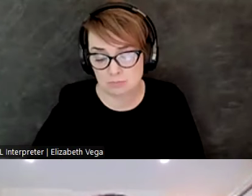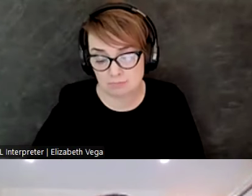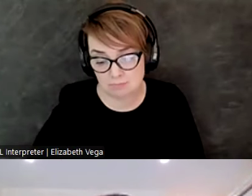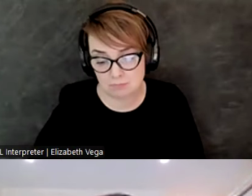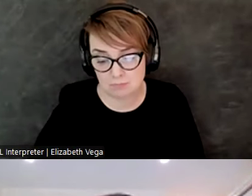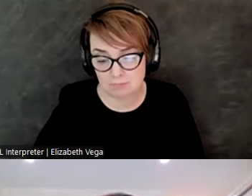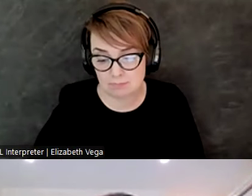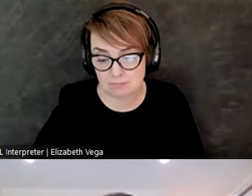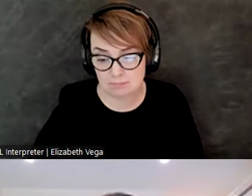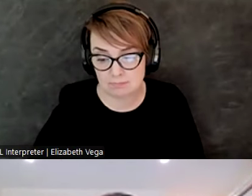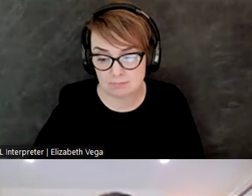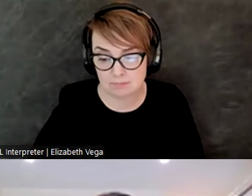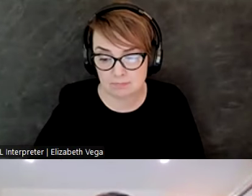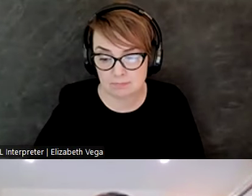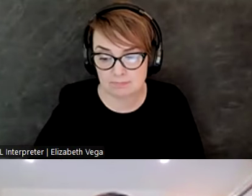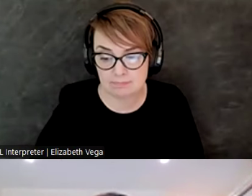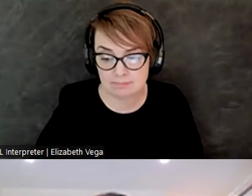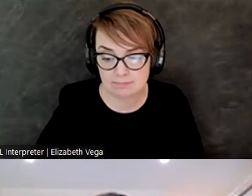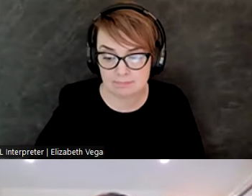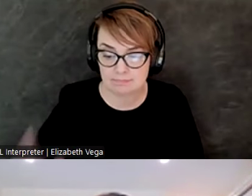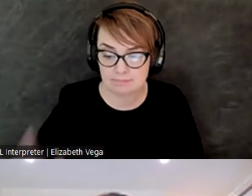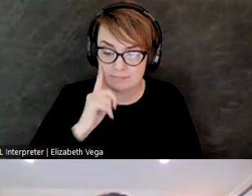go back to that question.